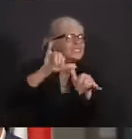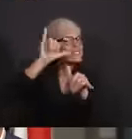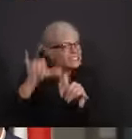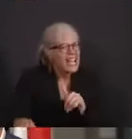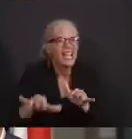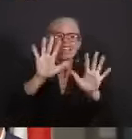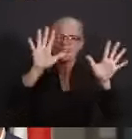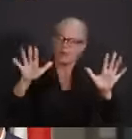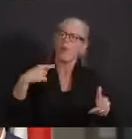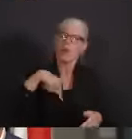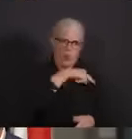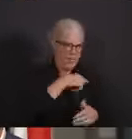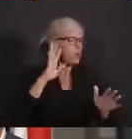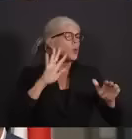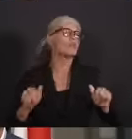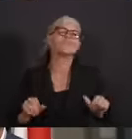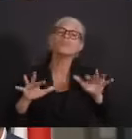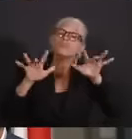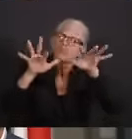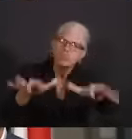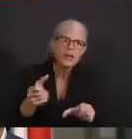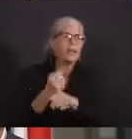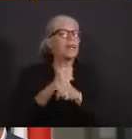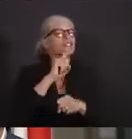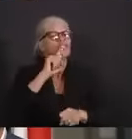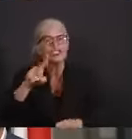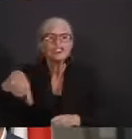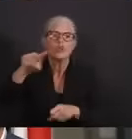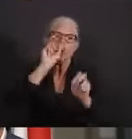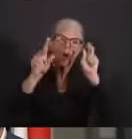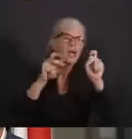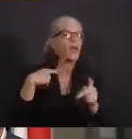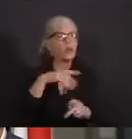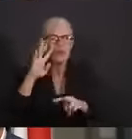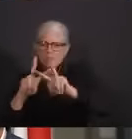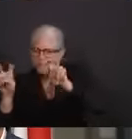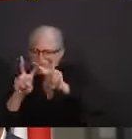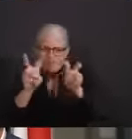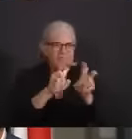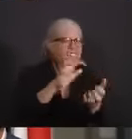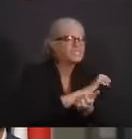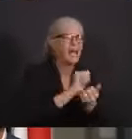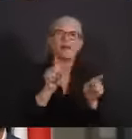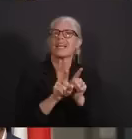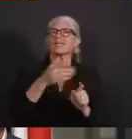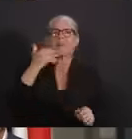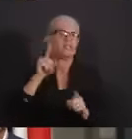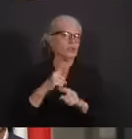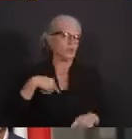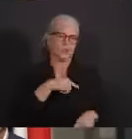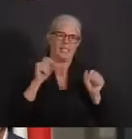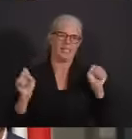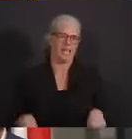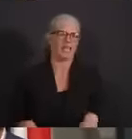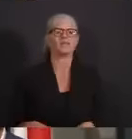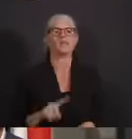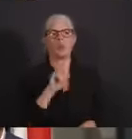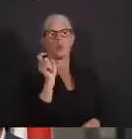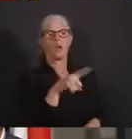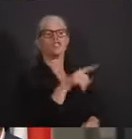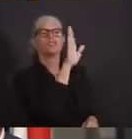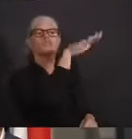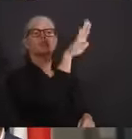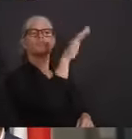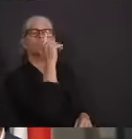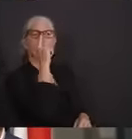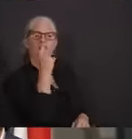feet again, and we'll mitigate the damage as best we can. The President said that he has spoken with you. Have you talked